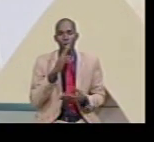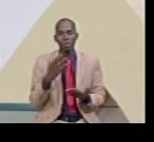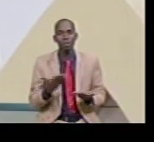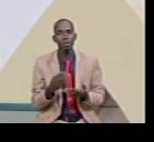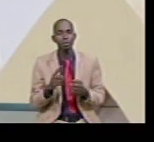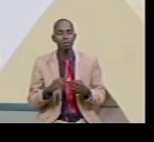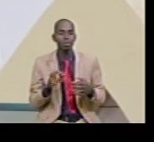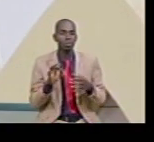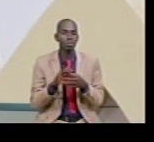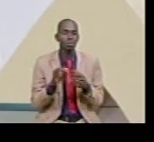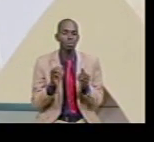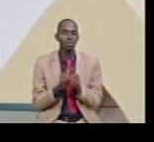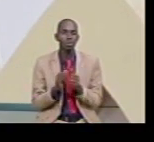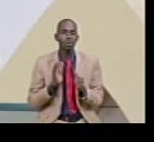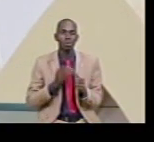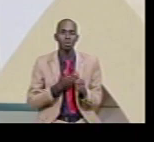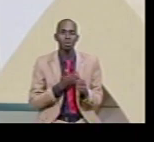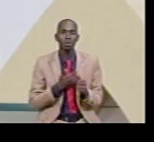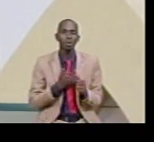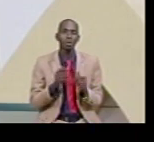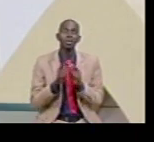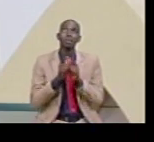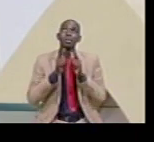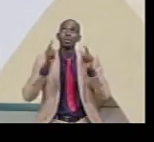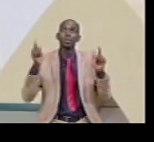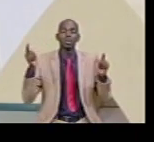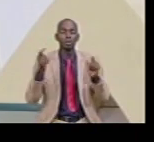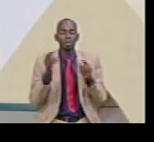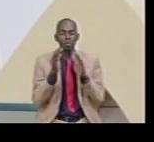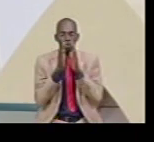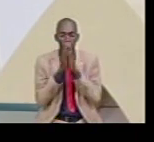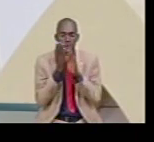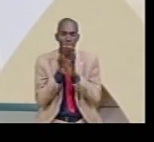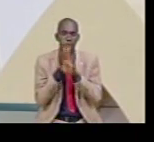in the Lord will be leading us in that connection.